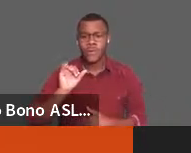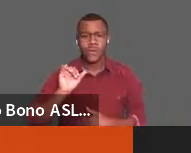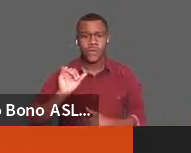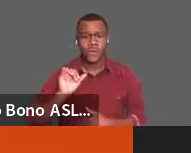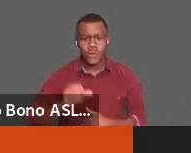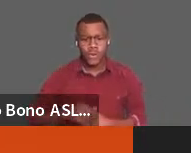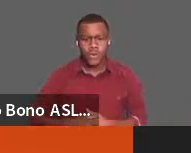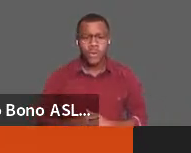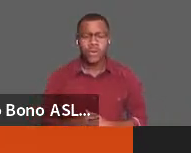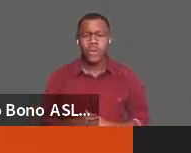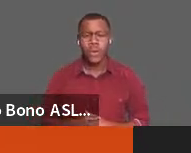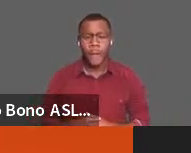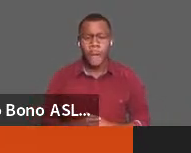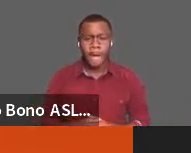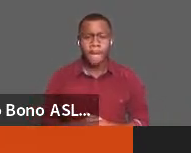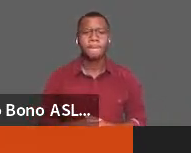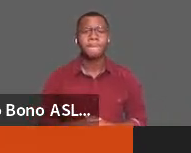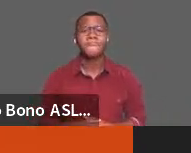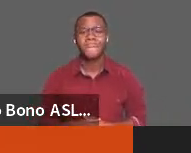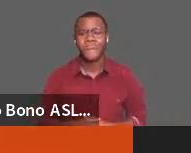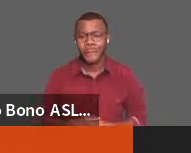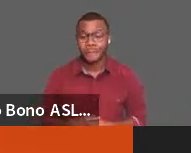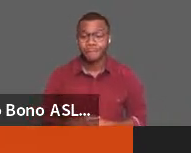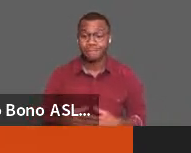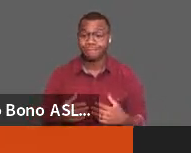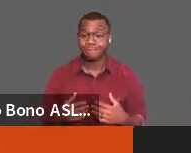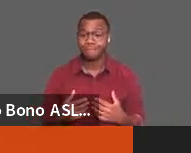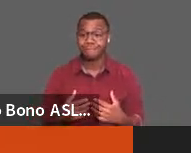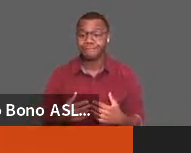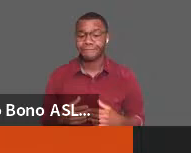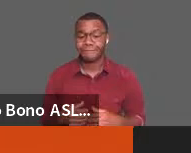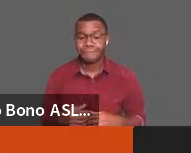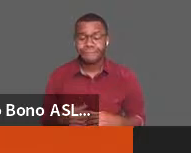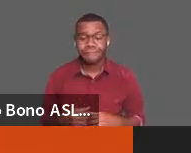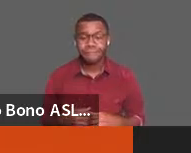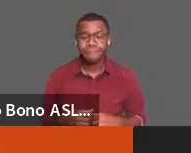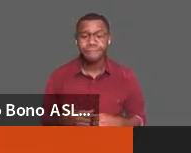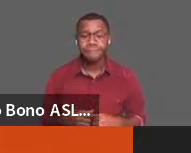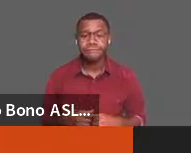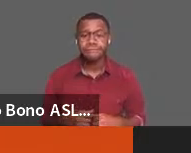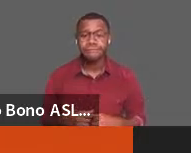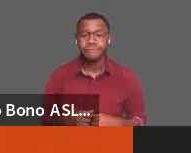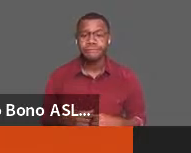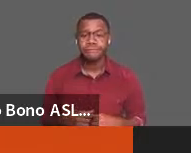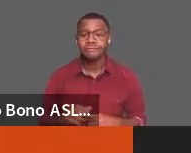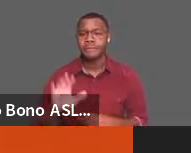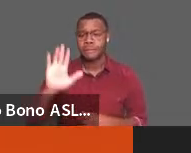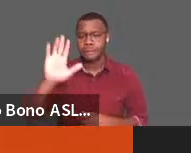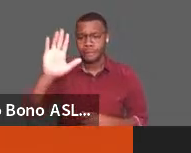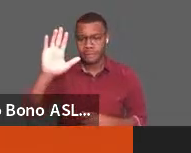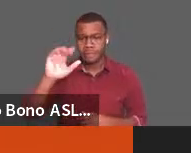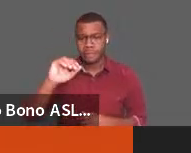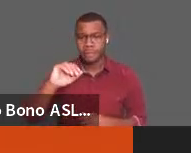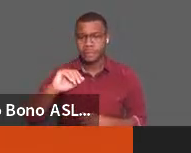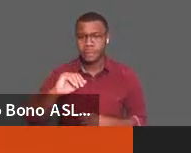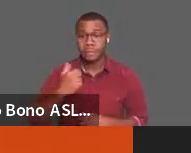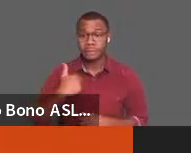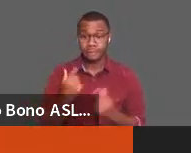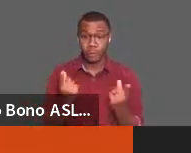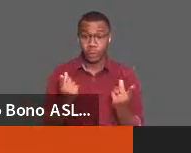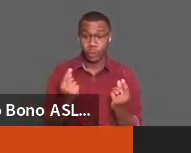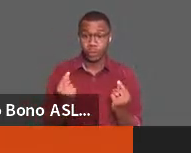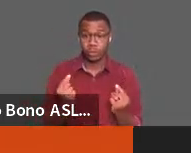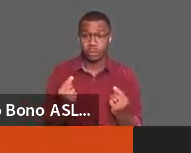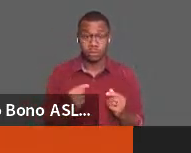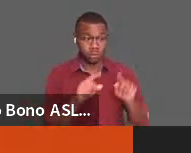All right, so I'm going to read out the question for those who can't see it,